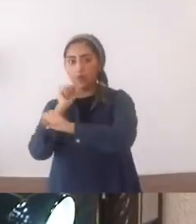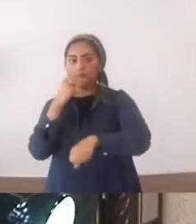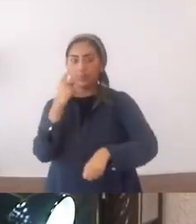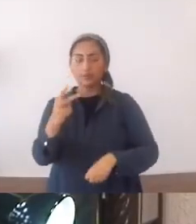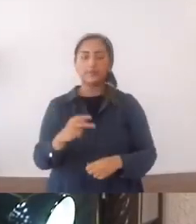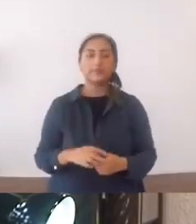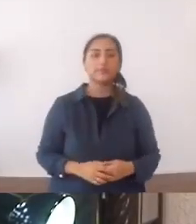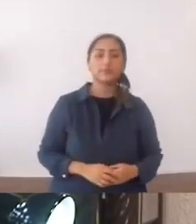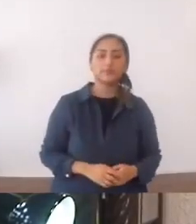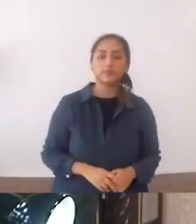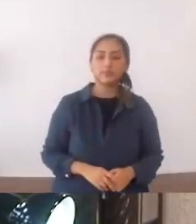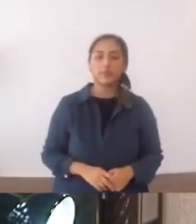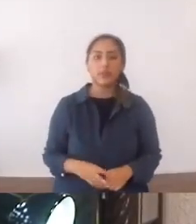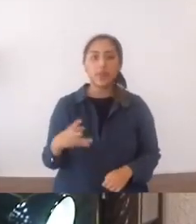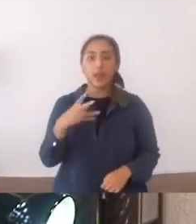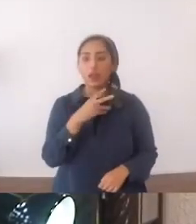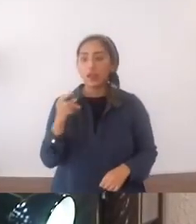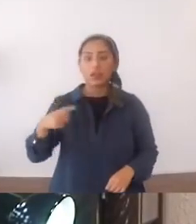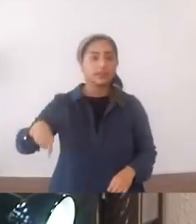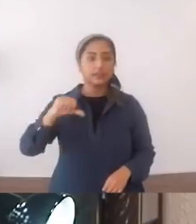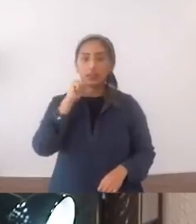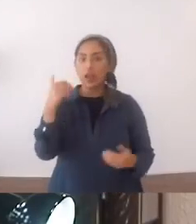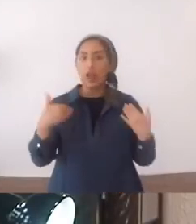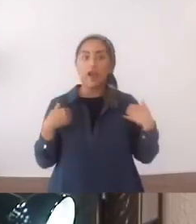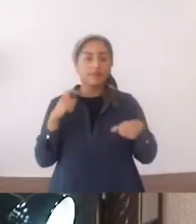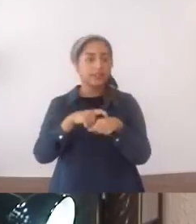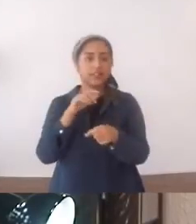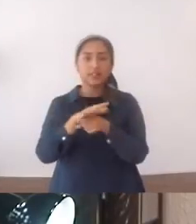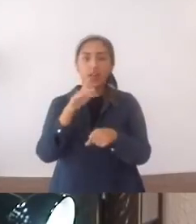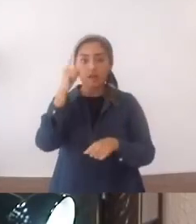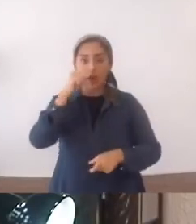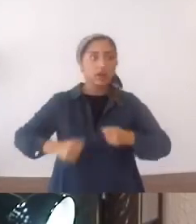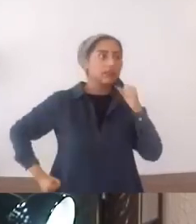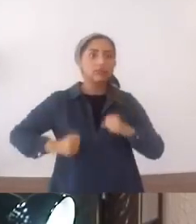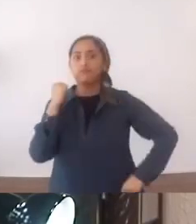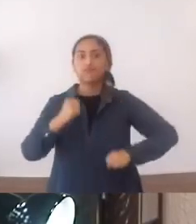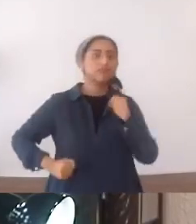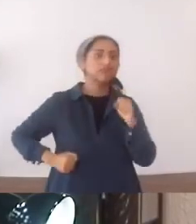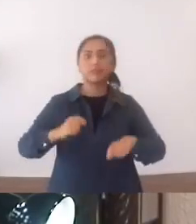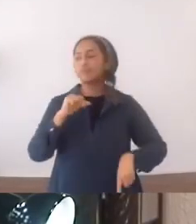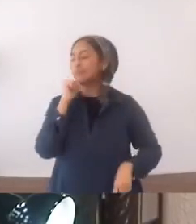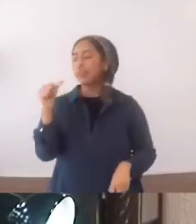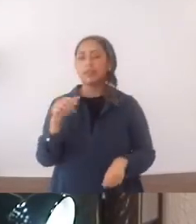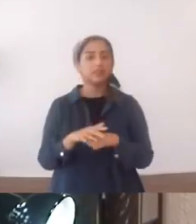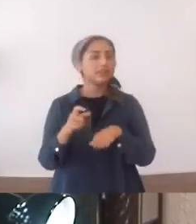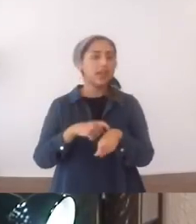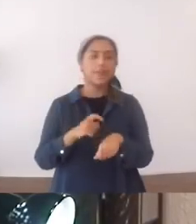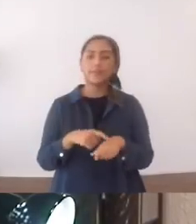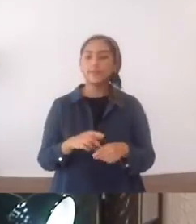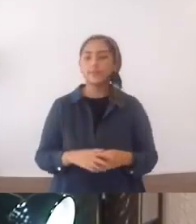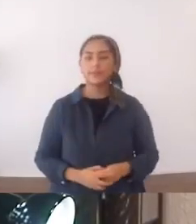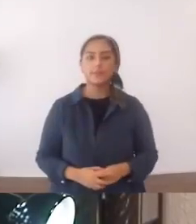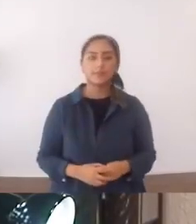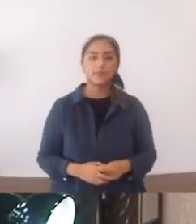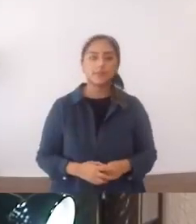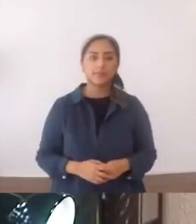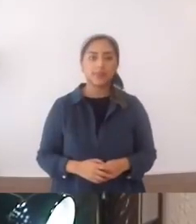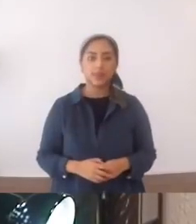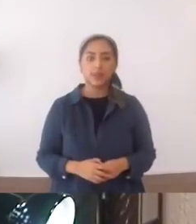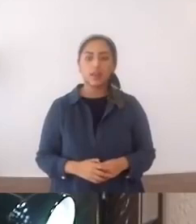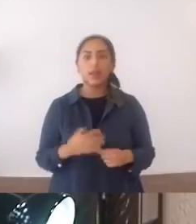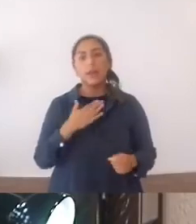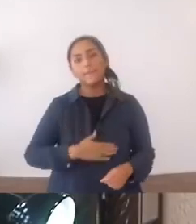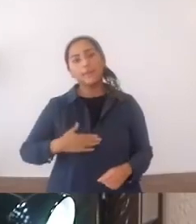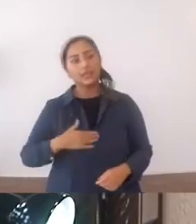that people hugged each other when they saw the fire y no coming tuvieron to them, tiempo ni siquiera de correr un paso. and that they didn't even have the time